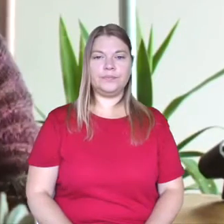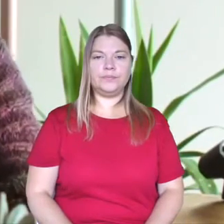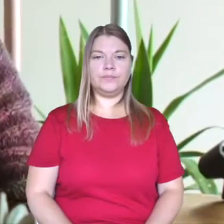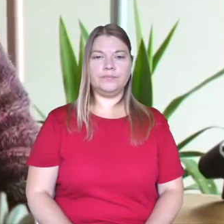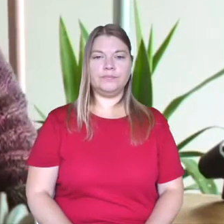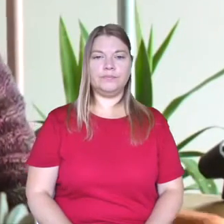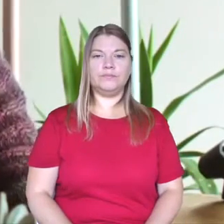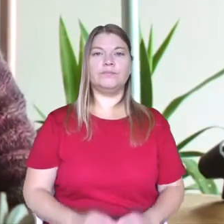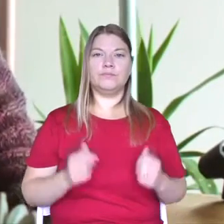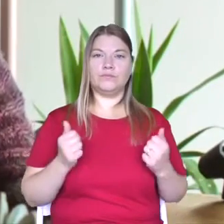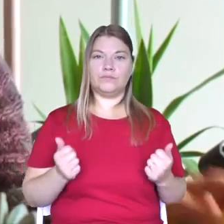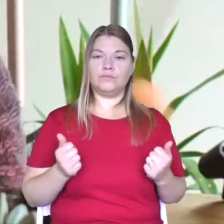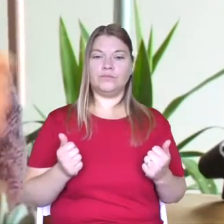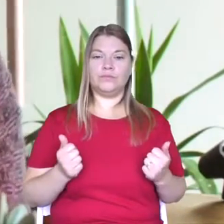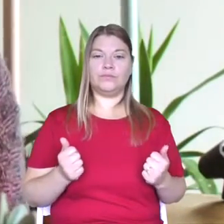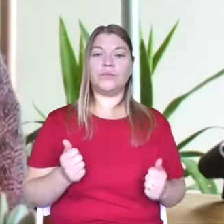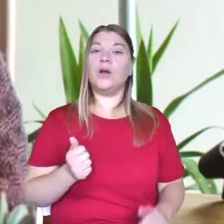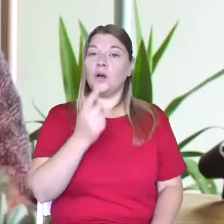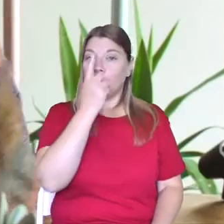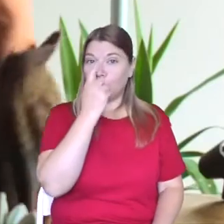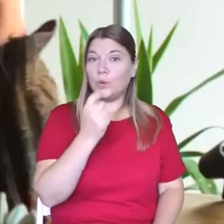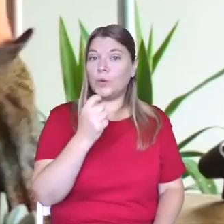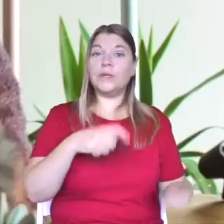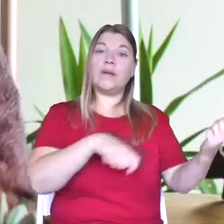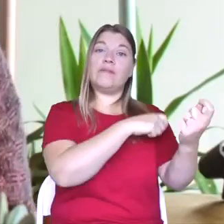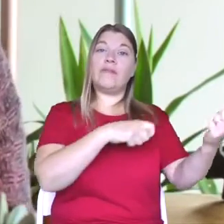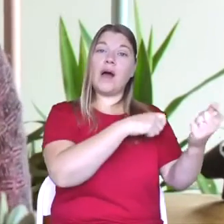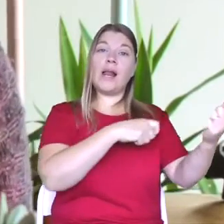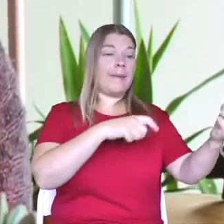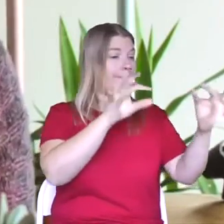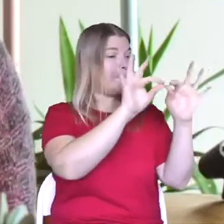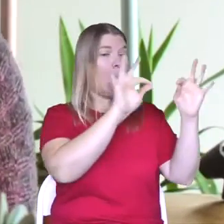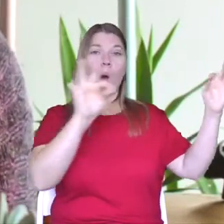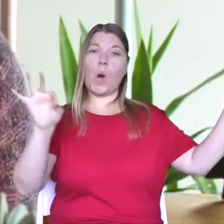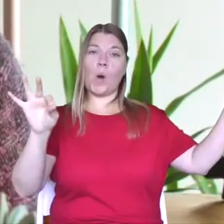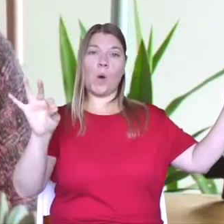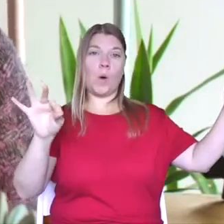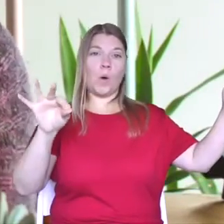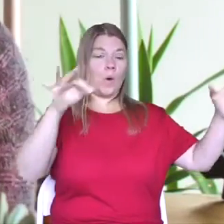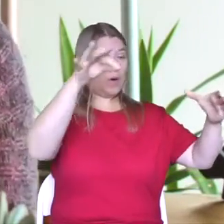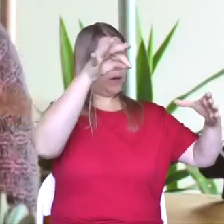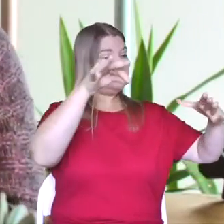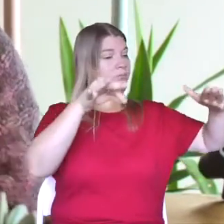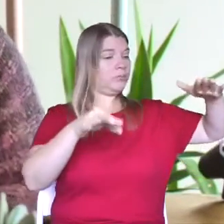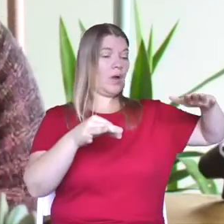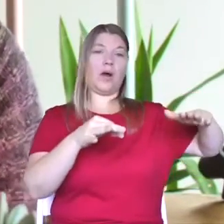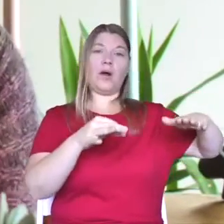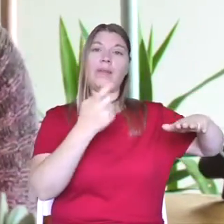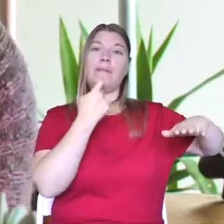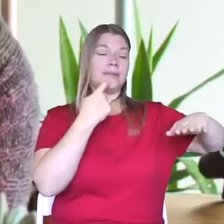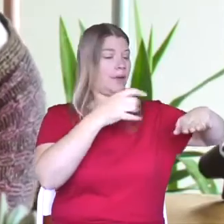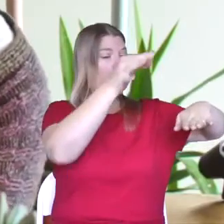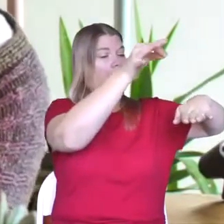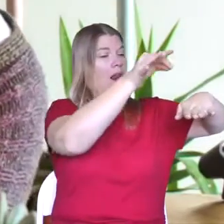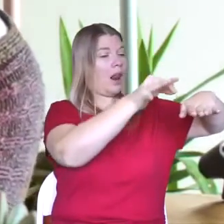Or they can be played with a bow for a violin, which can create a very harmonic tone that sounds very different, a